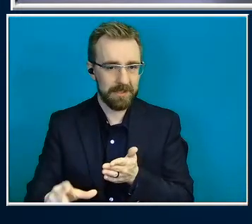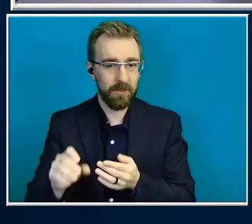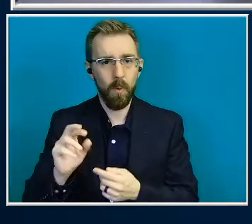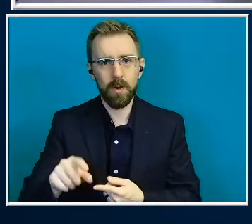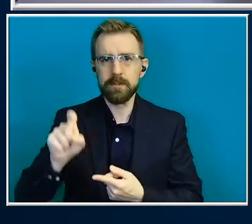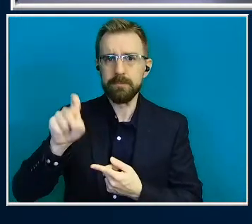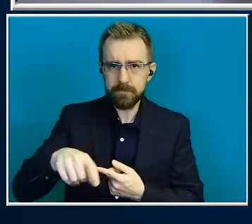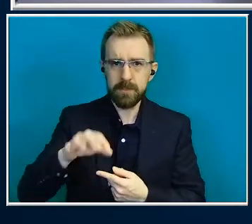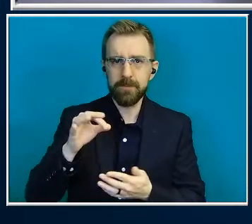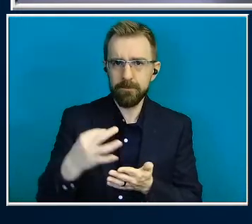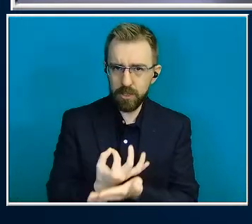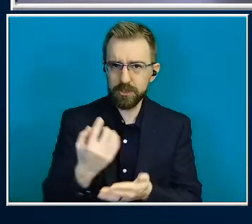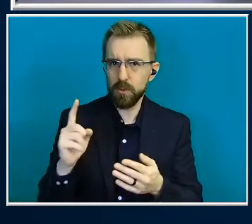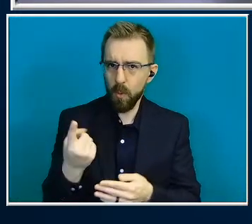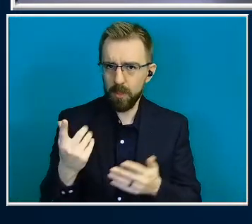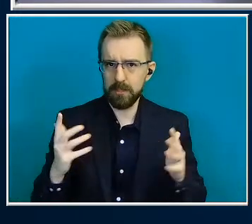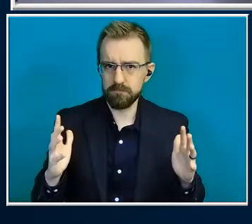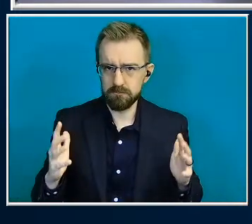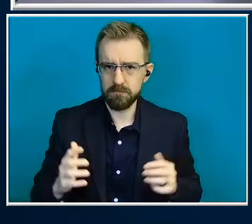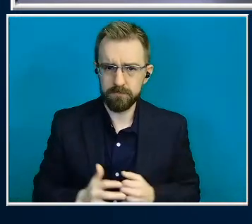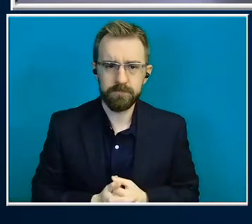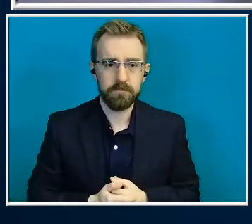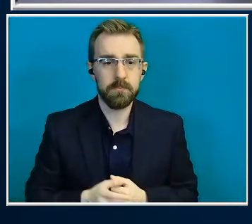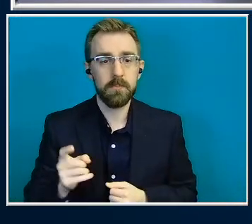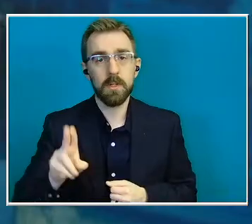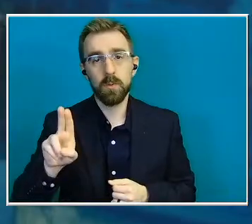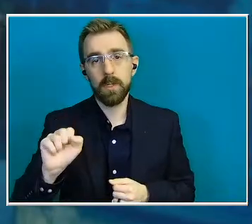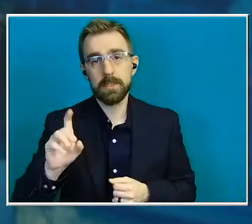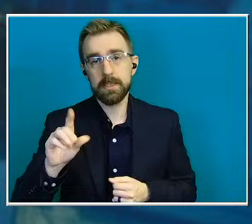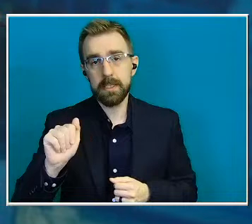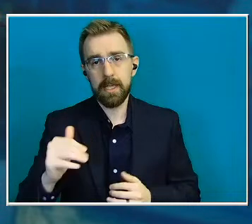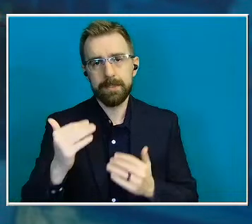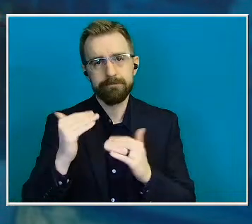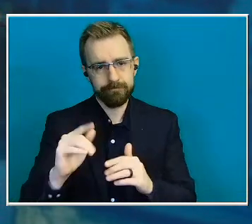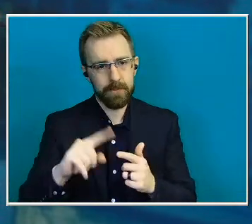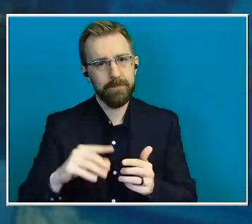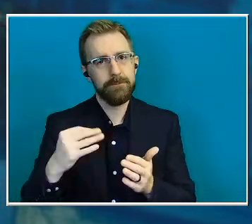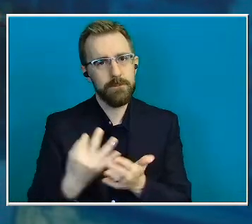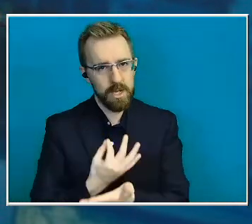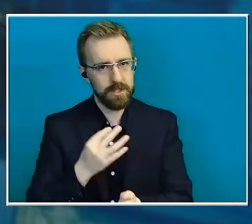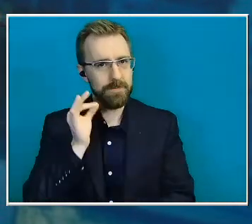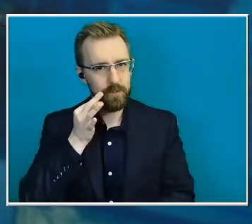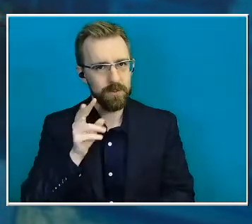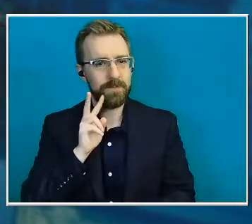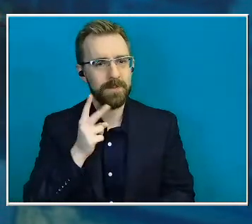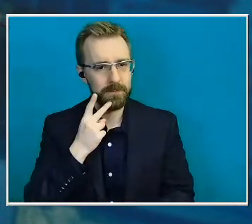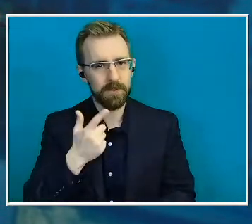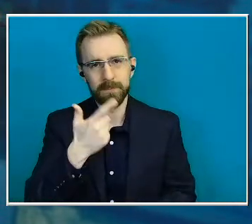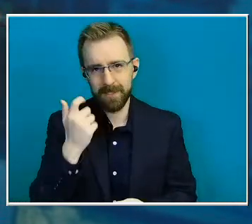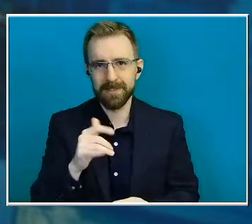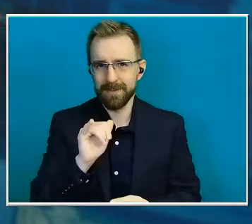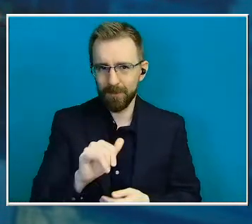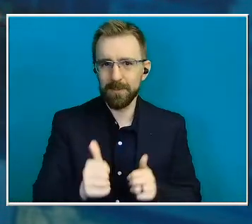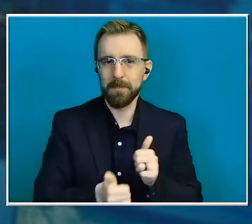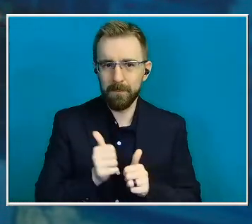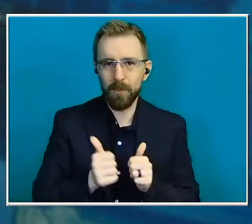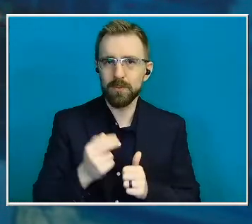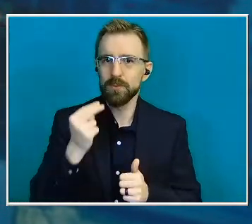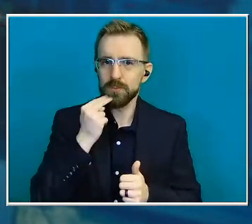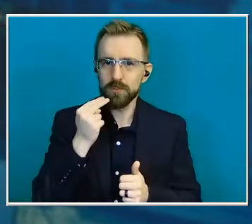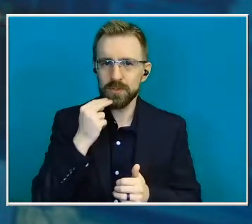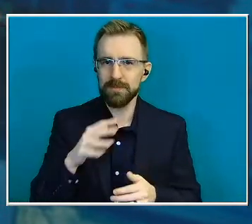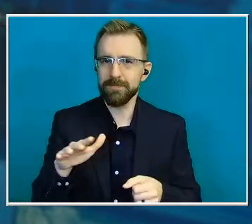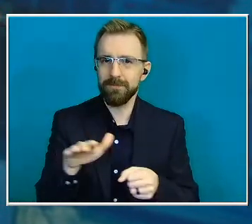and vegetables? So the USDA restricts it to fresh fruits and vegetables because those are the most nutrient-dense types of